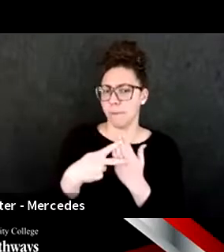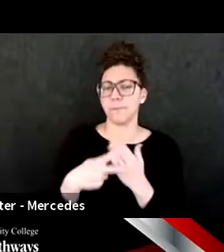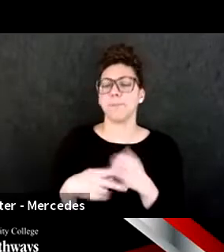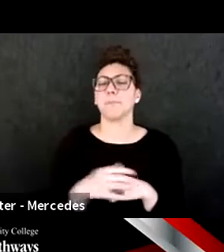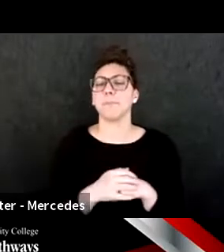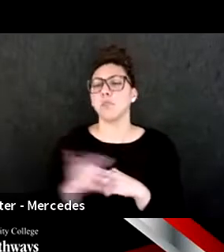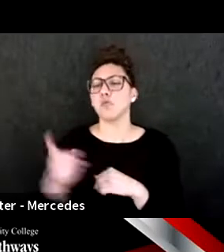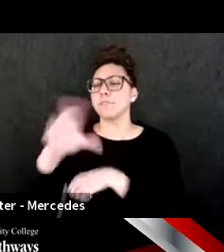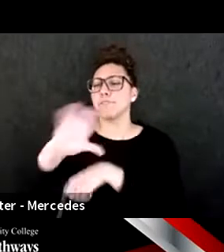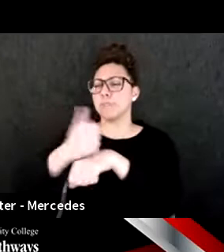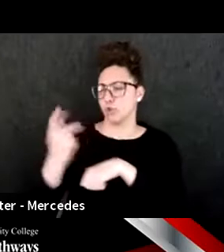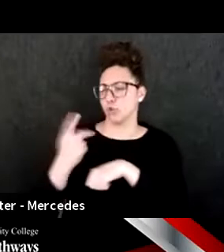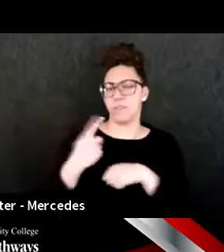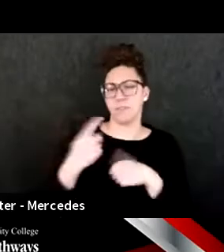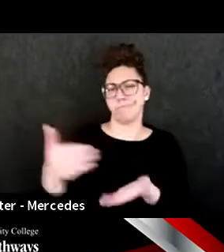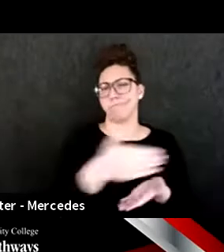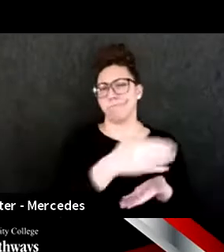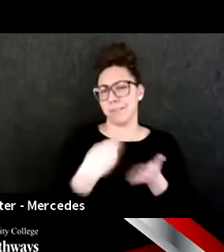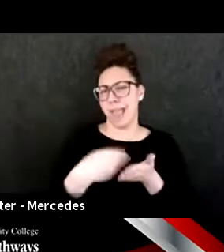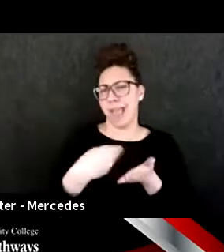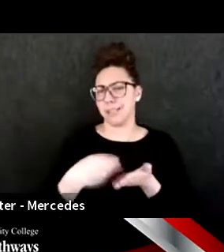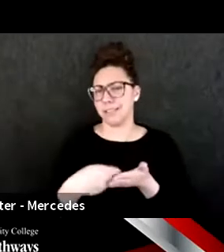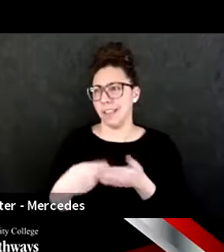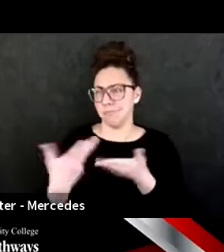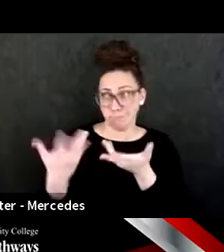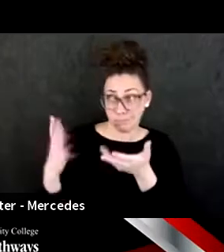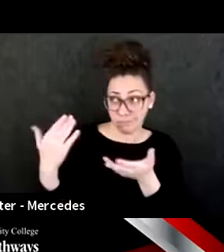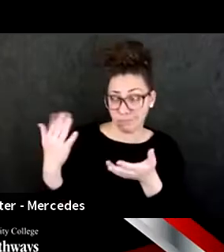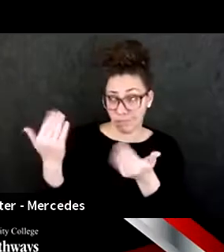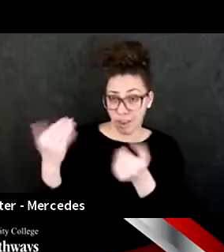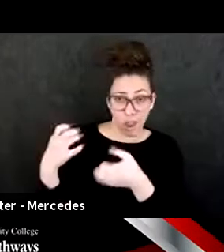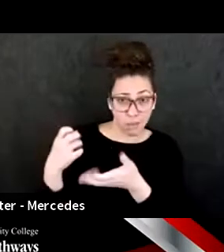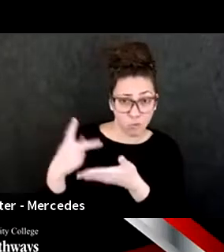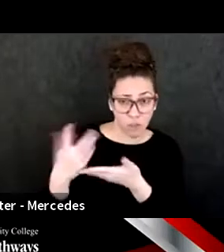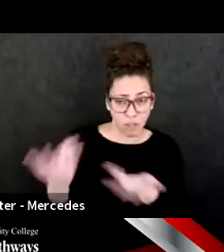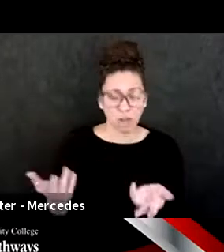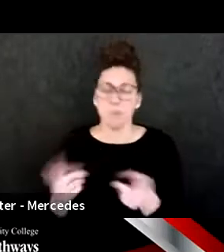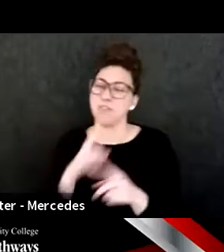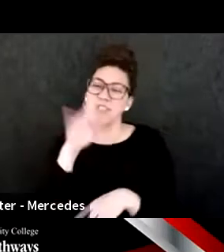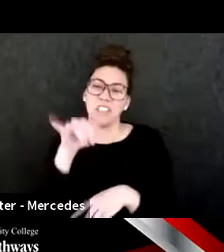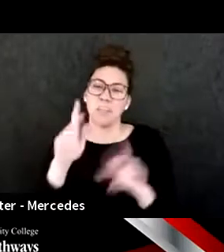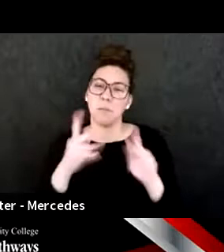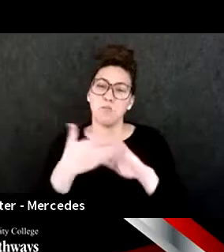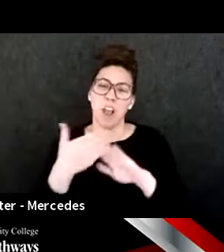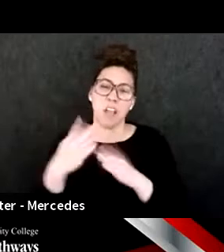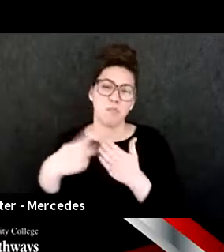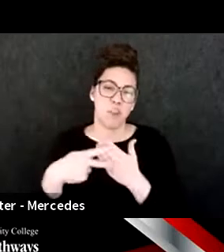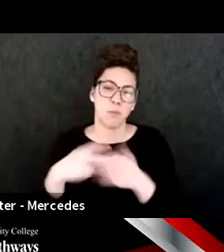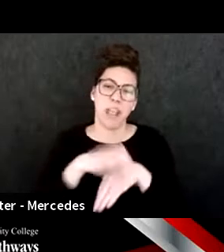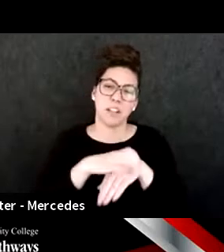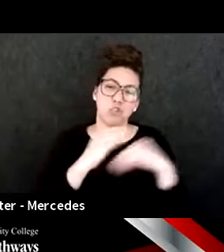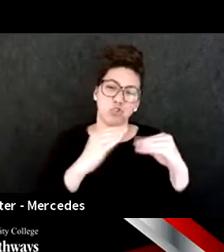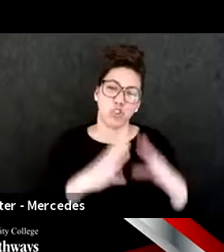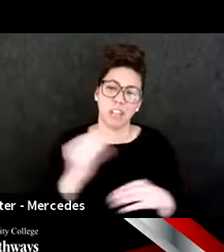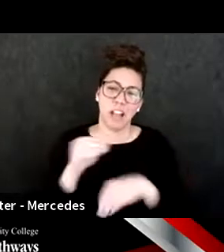it and got the approval from the administration to do it. And really the people who ran the program were the English instructors and the counselor,